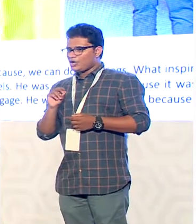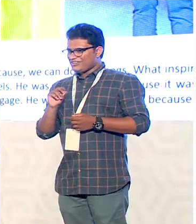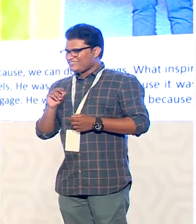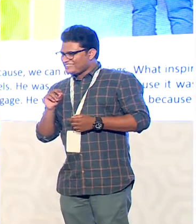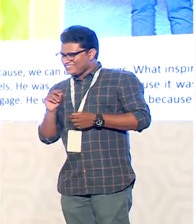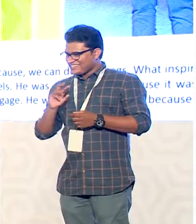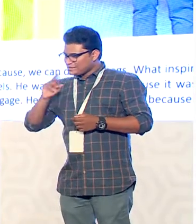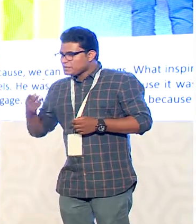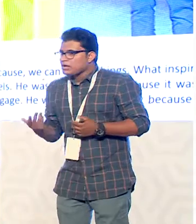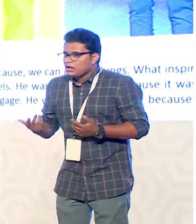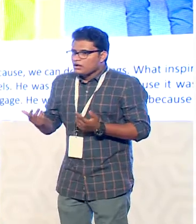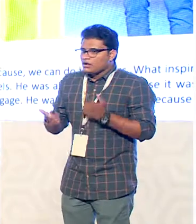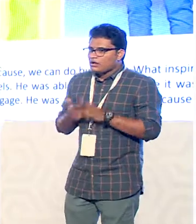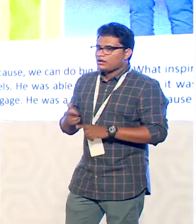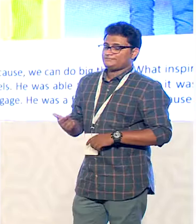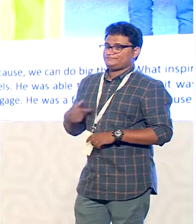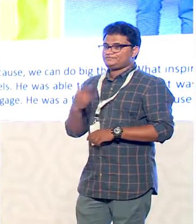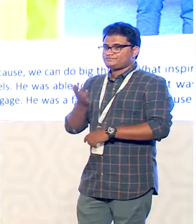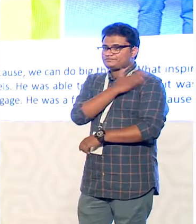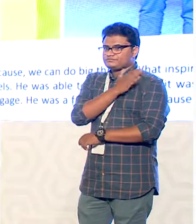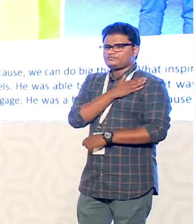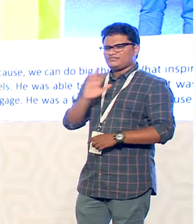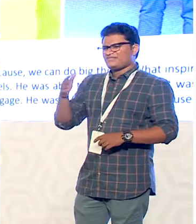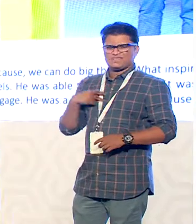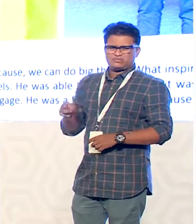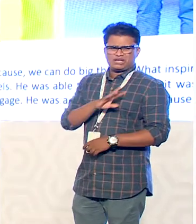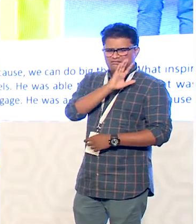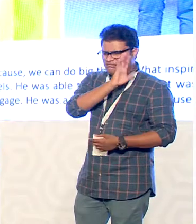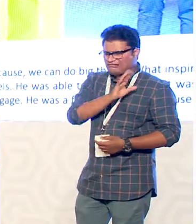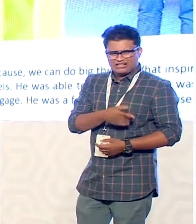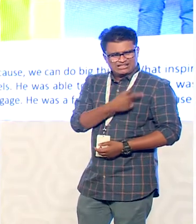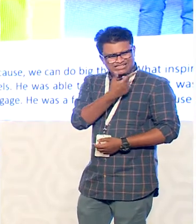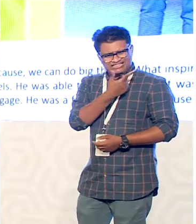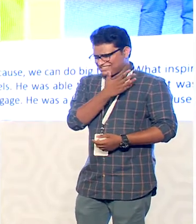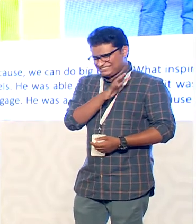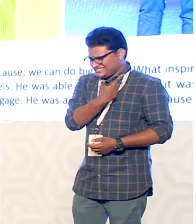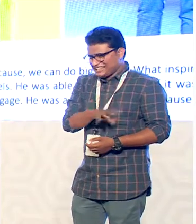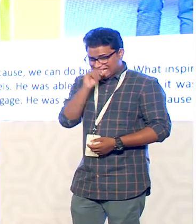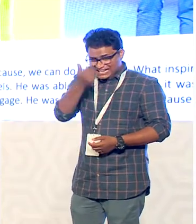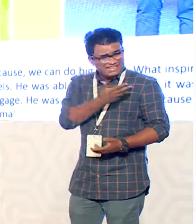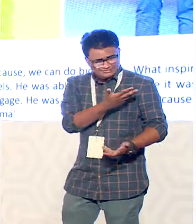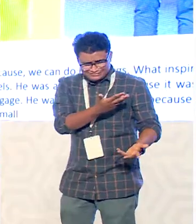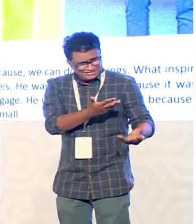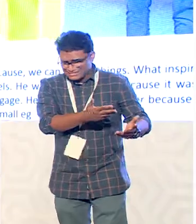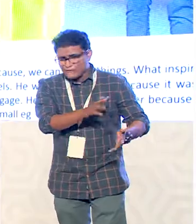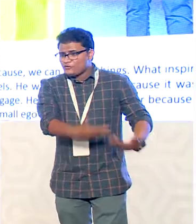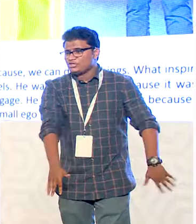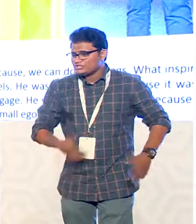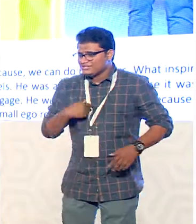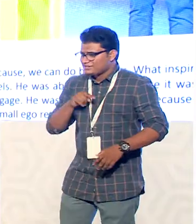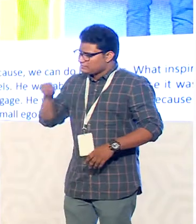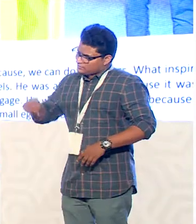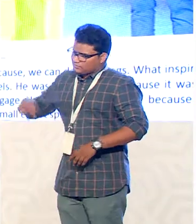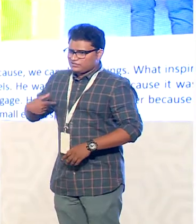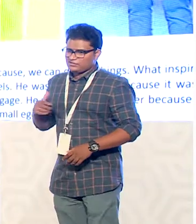experience, he would pack his bags the next day and go back and say, whatever it is, I'll sell bhaji, I'll do whatever, but